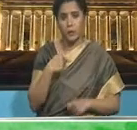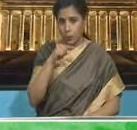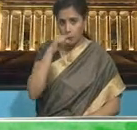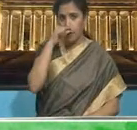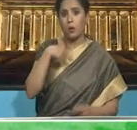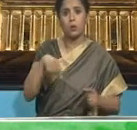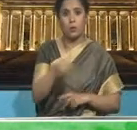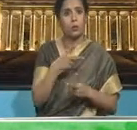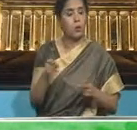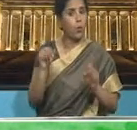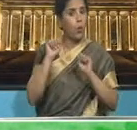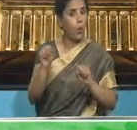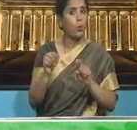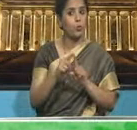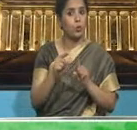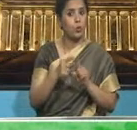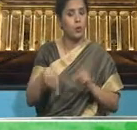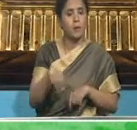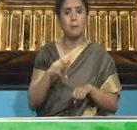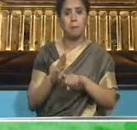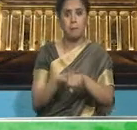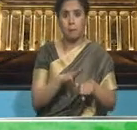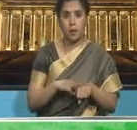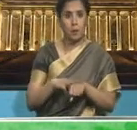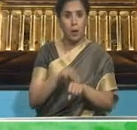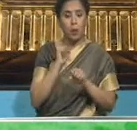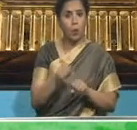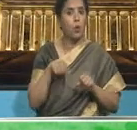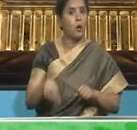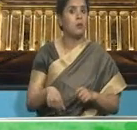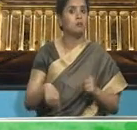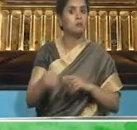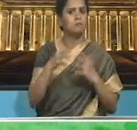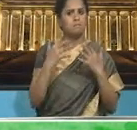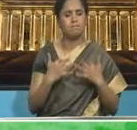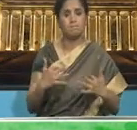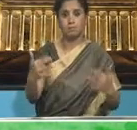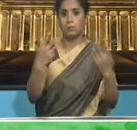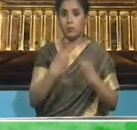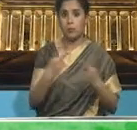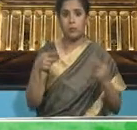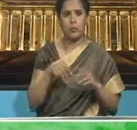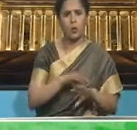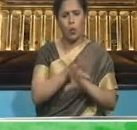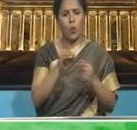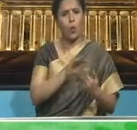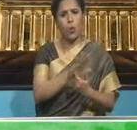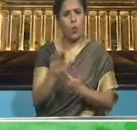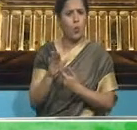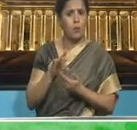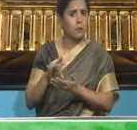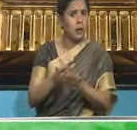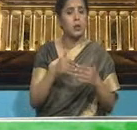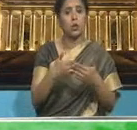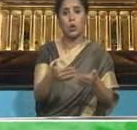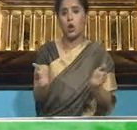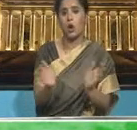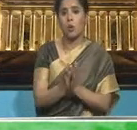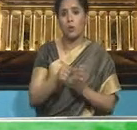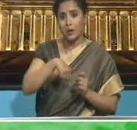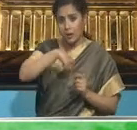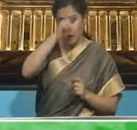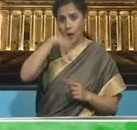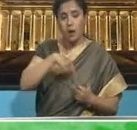of the fact that the members of that assembly represented all regions and communities of